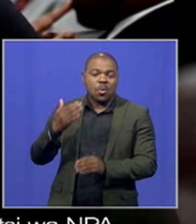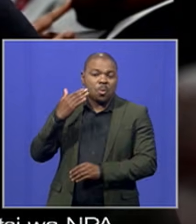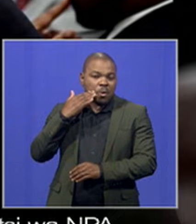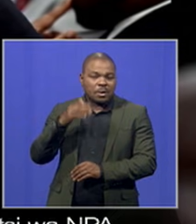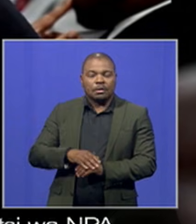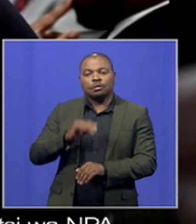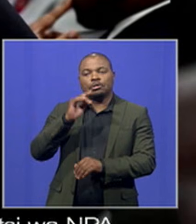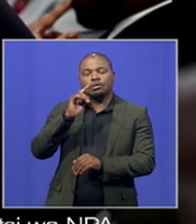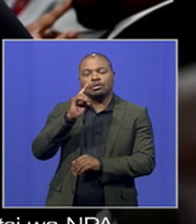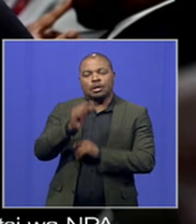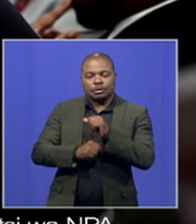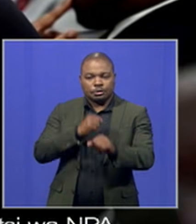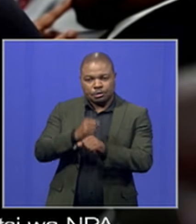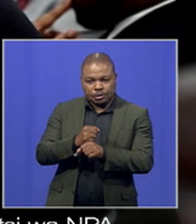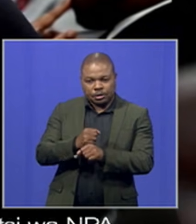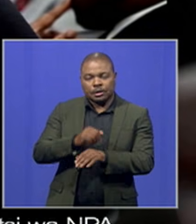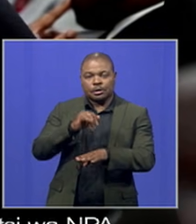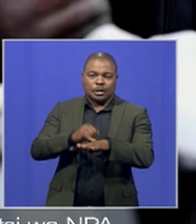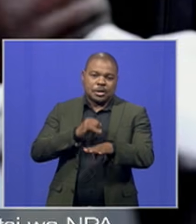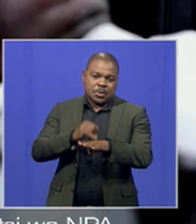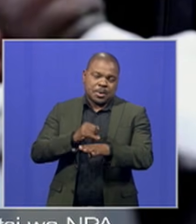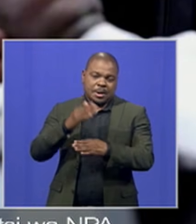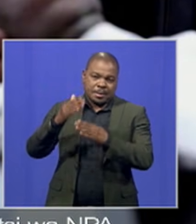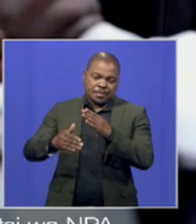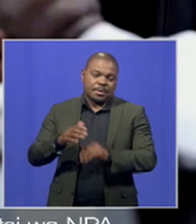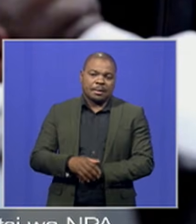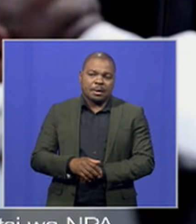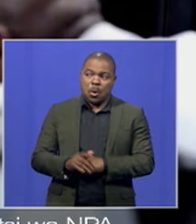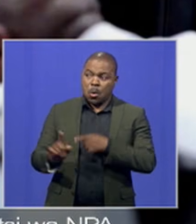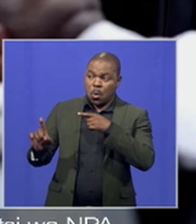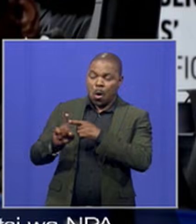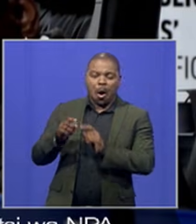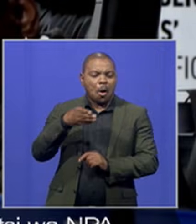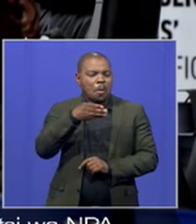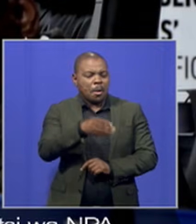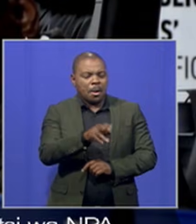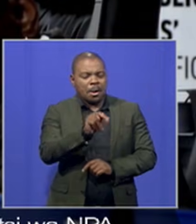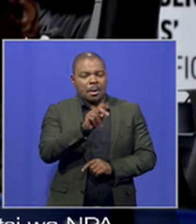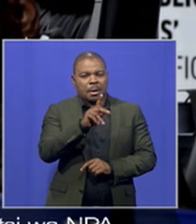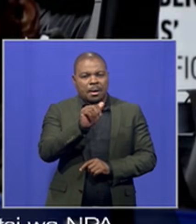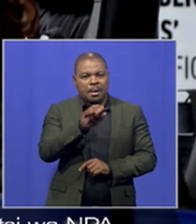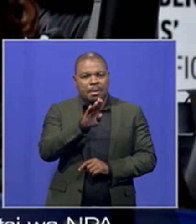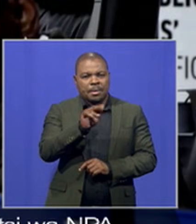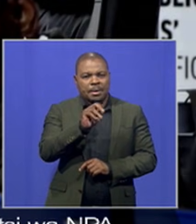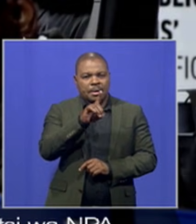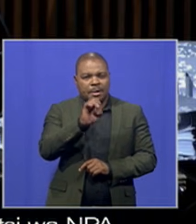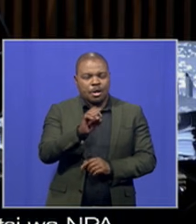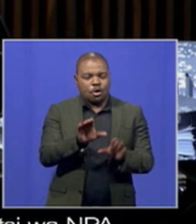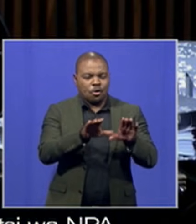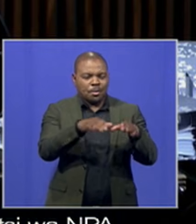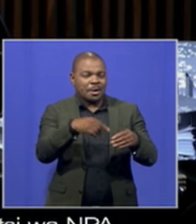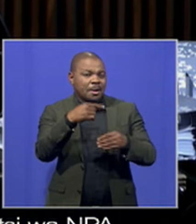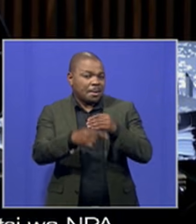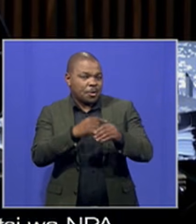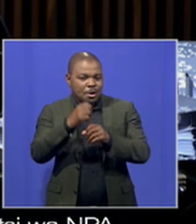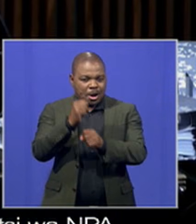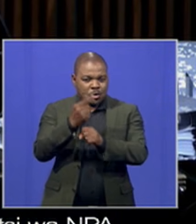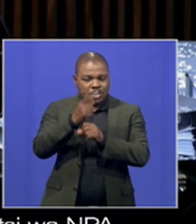ya Pherekgong selemong sa 2026. Patoi o ntse a fana ka bopaki commission ya Nkabinde mabapi le hore na hloho ya botjhutjhisi